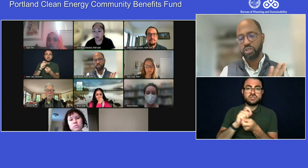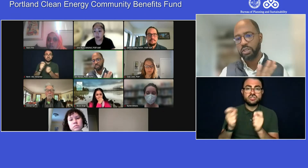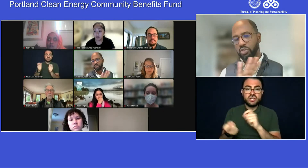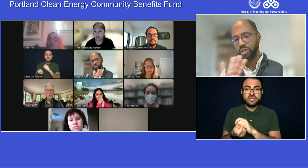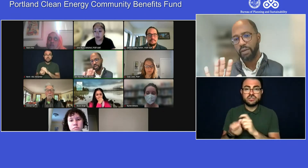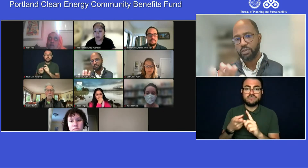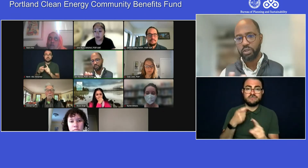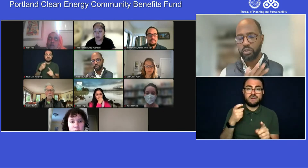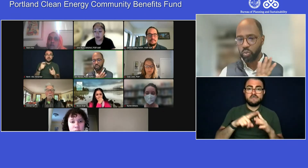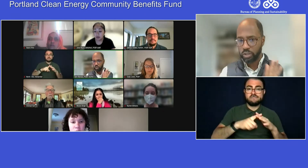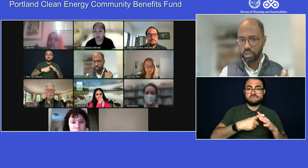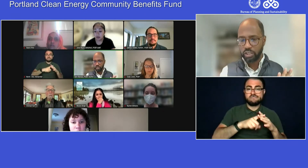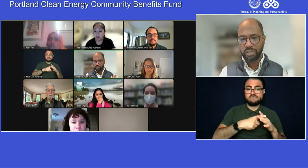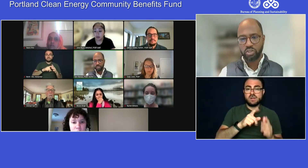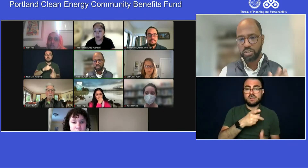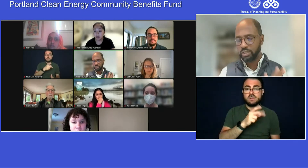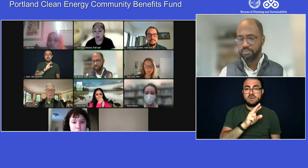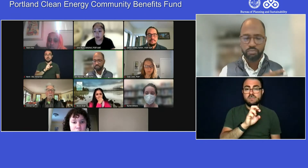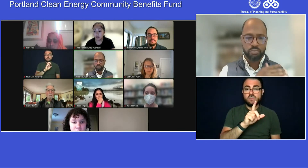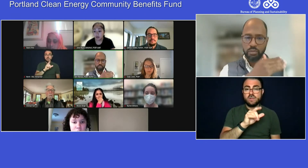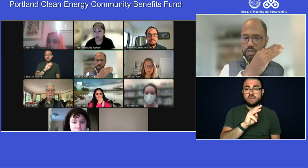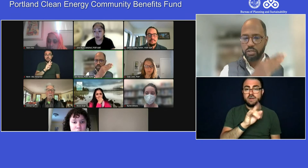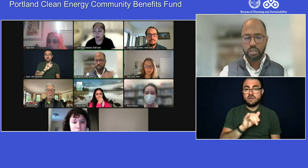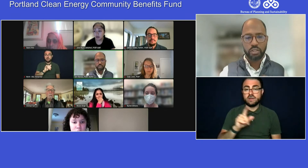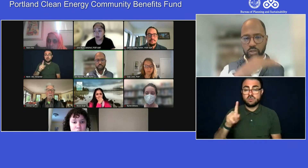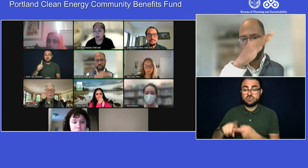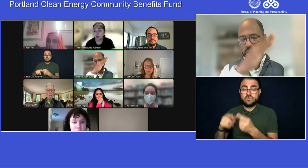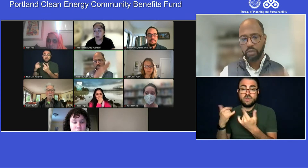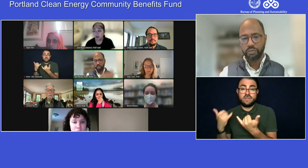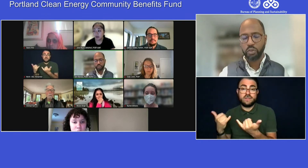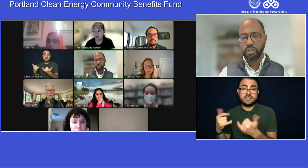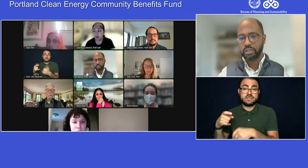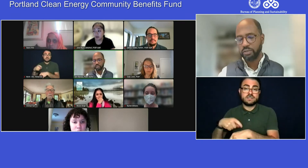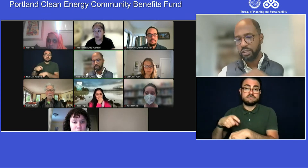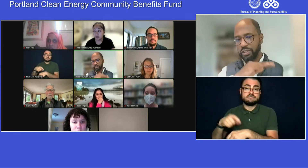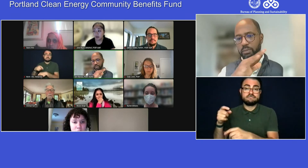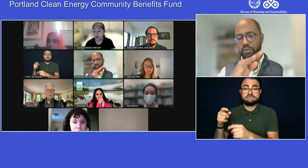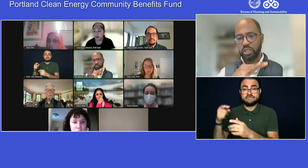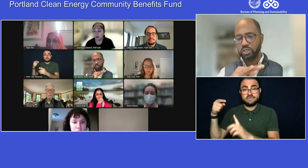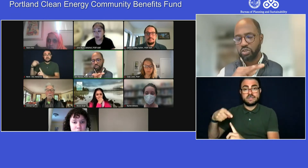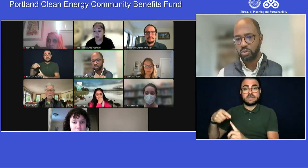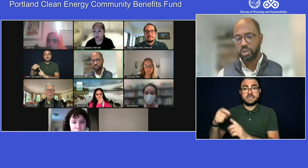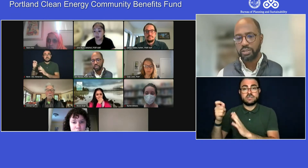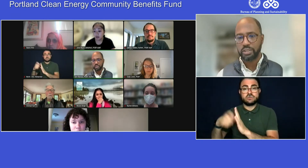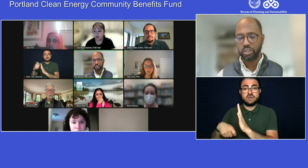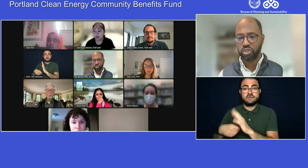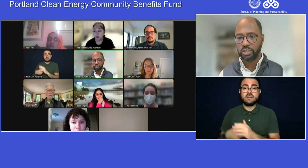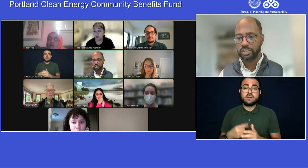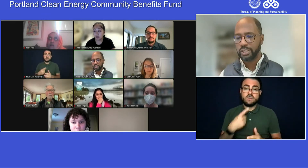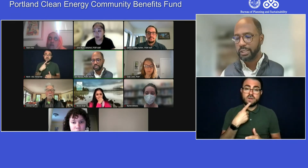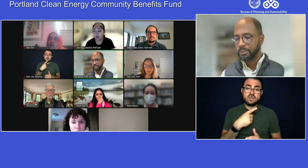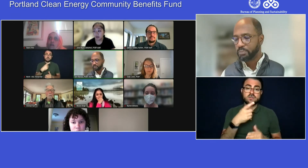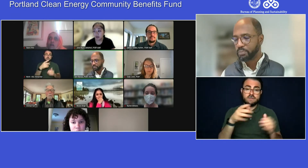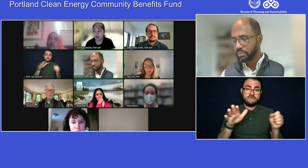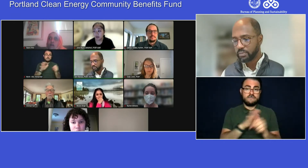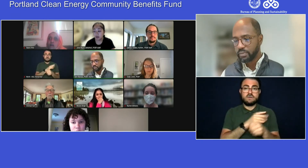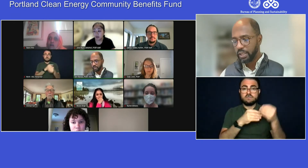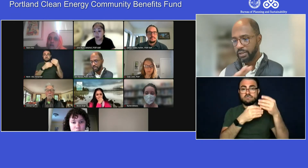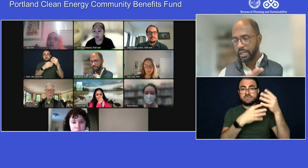plan from March to this draft. So there's one document that just says, here's a full list of the summary of changes across the